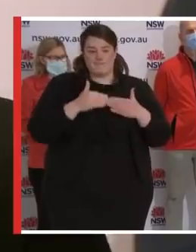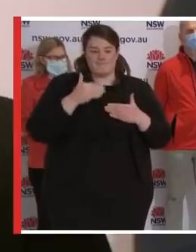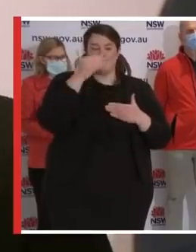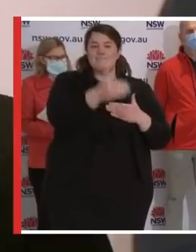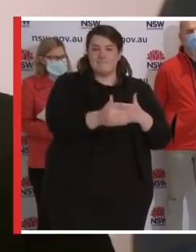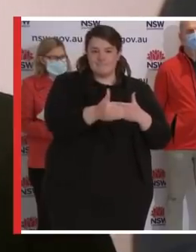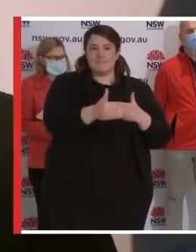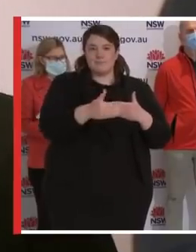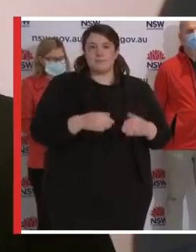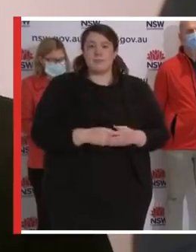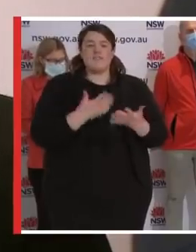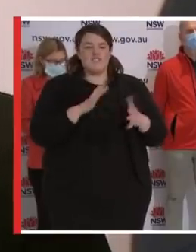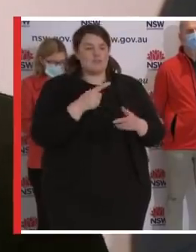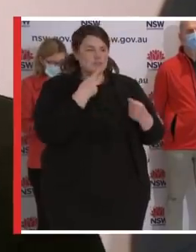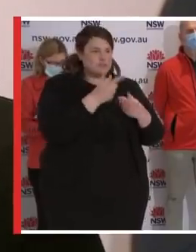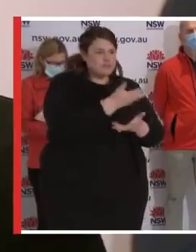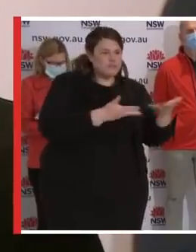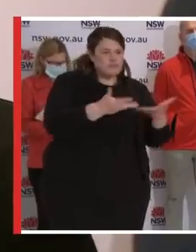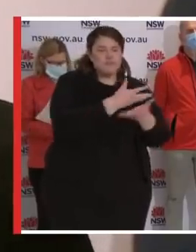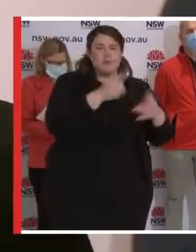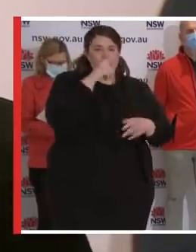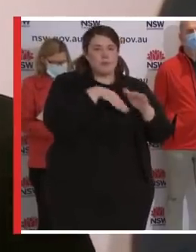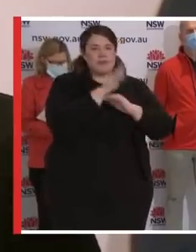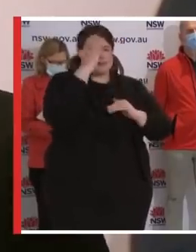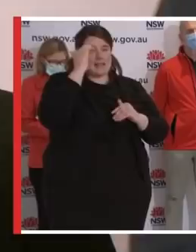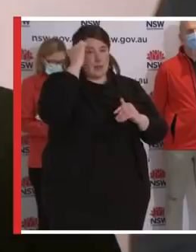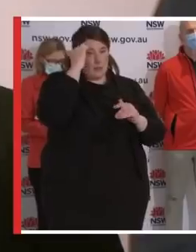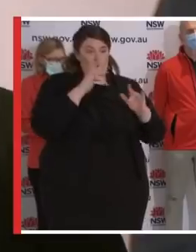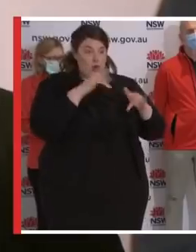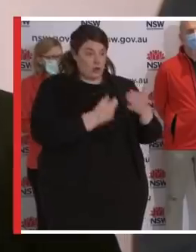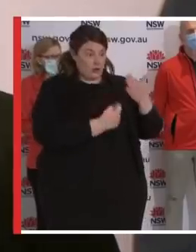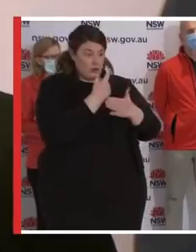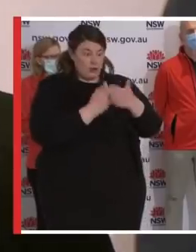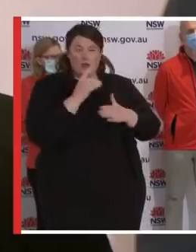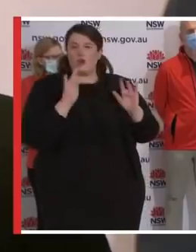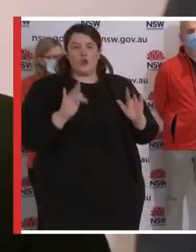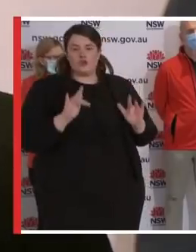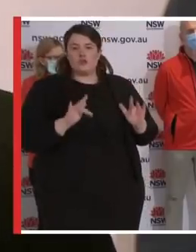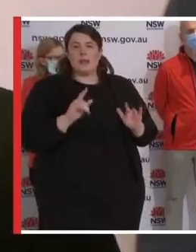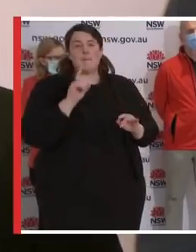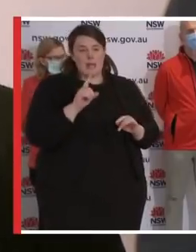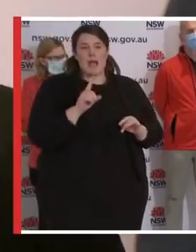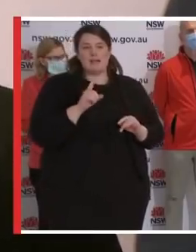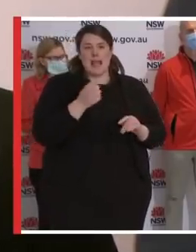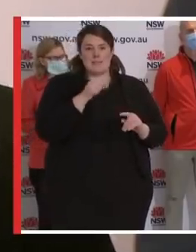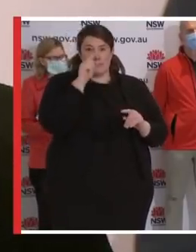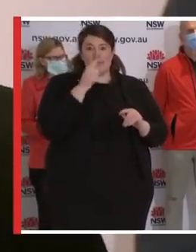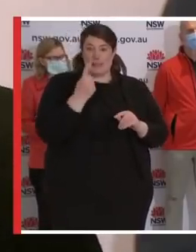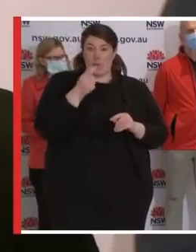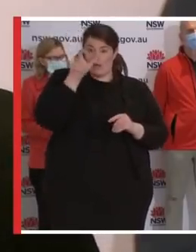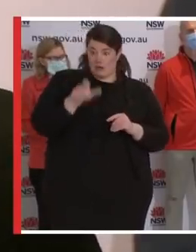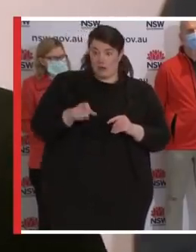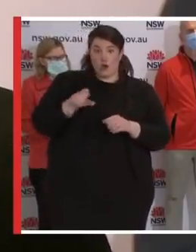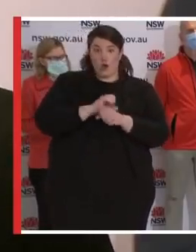community leaders and people on the ground in that area. So there aren't any cases yet, but there have been a number of confirmed exposure sites because somebody